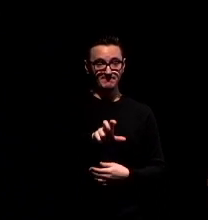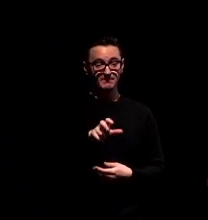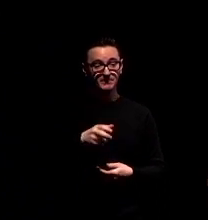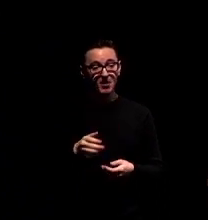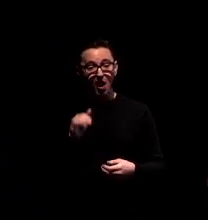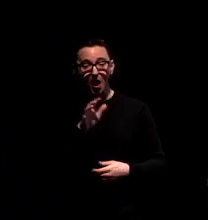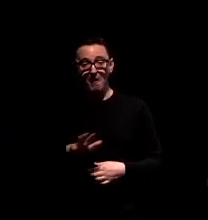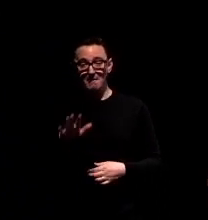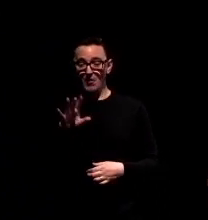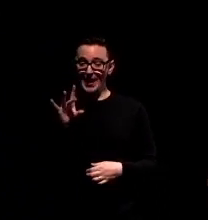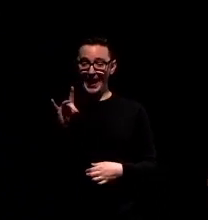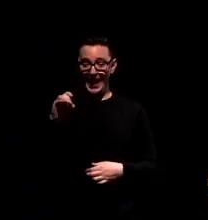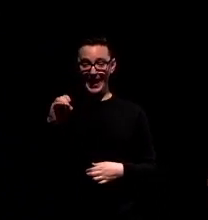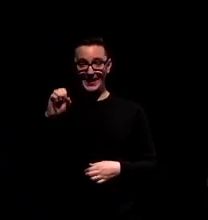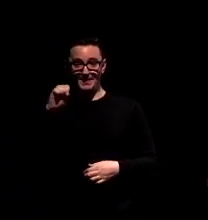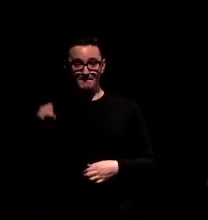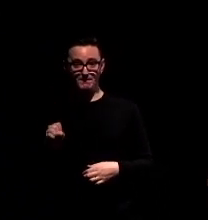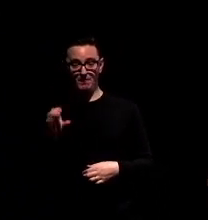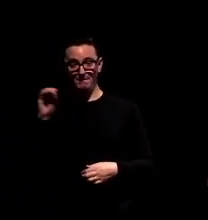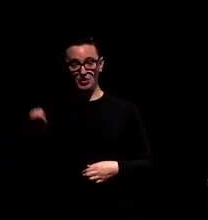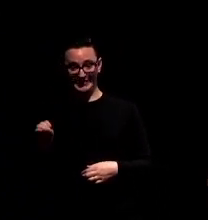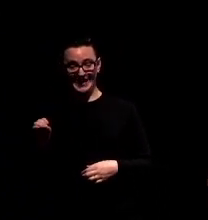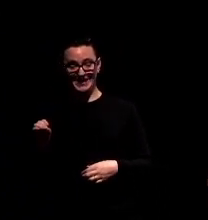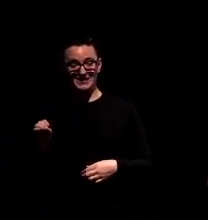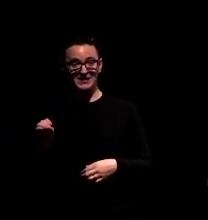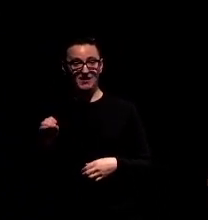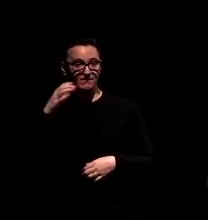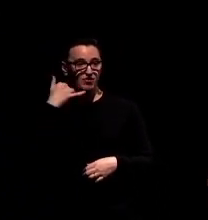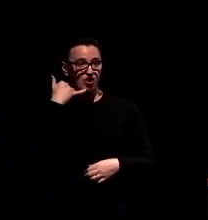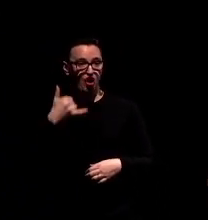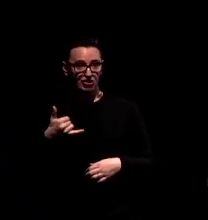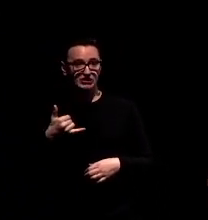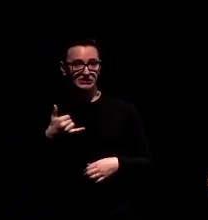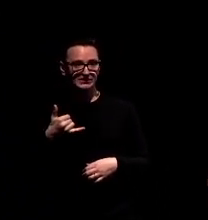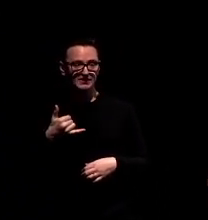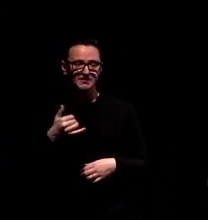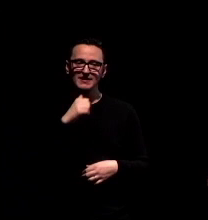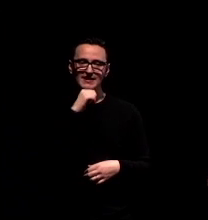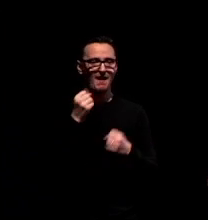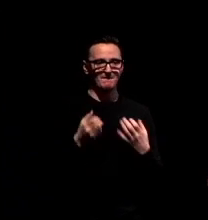of the calls in Minnesota, but we're not doing very many text lines. And so we need